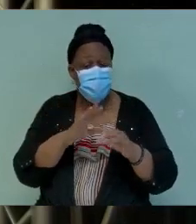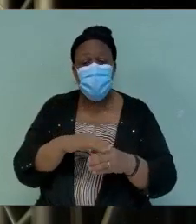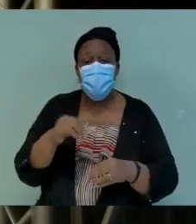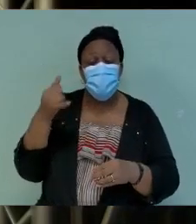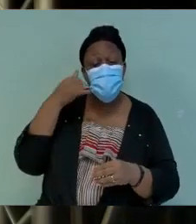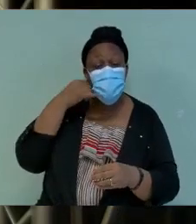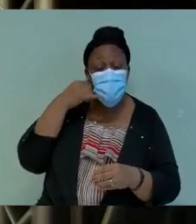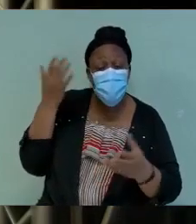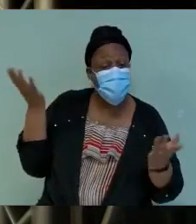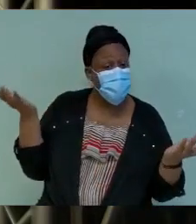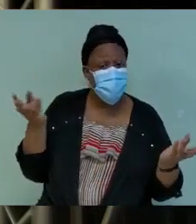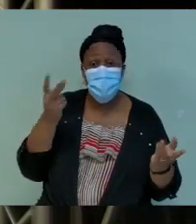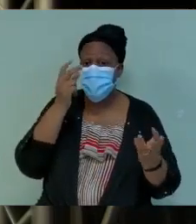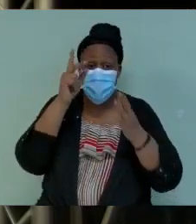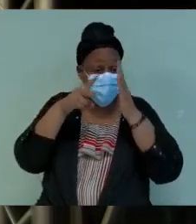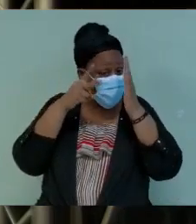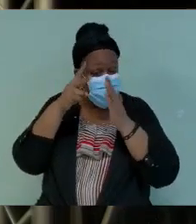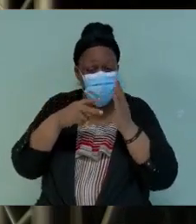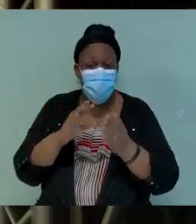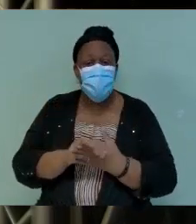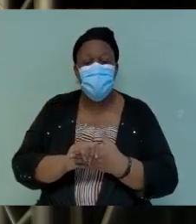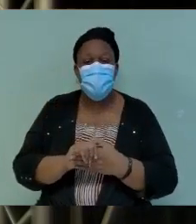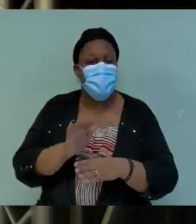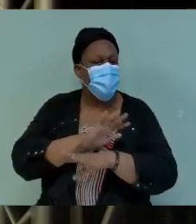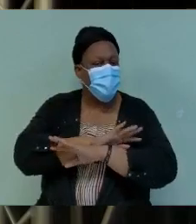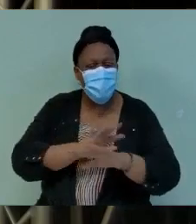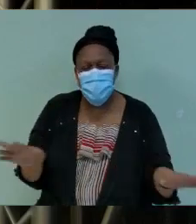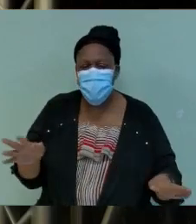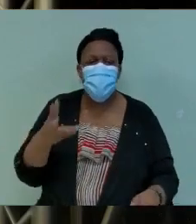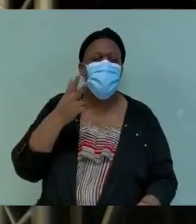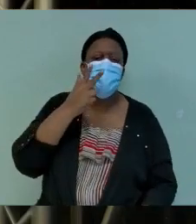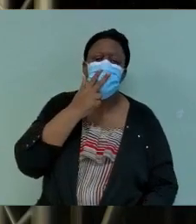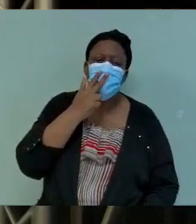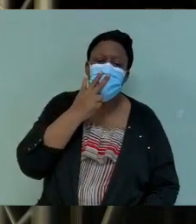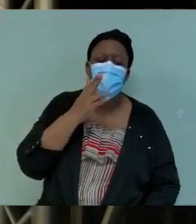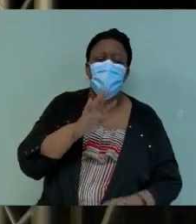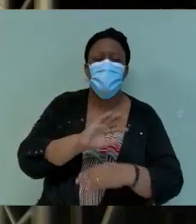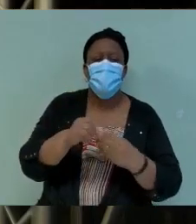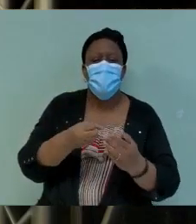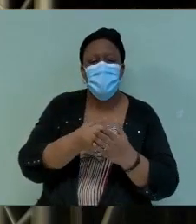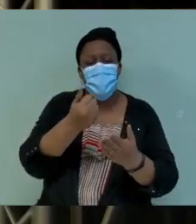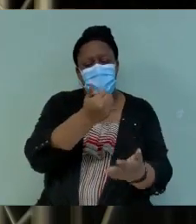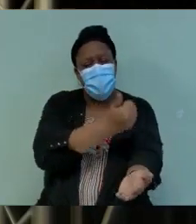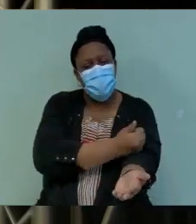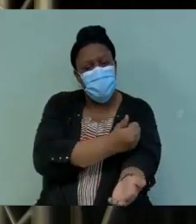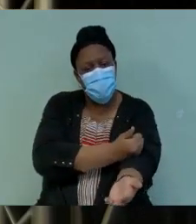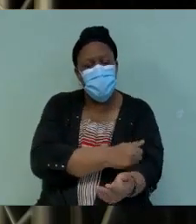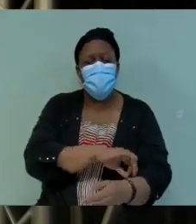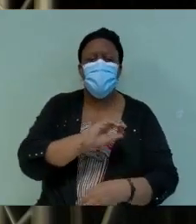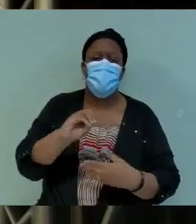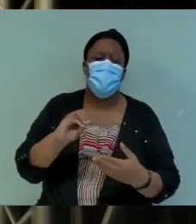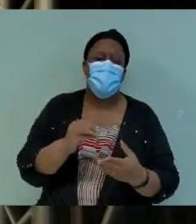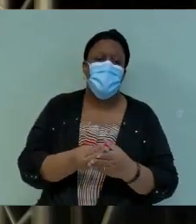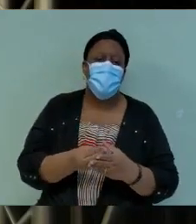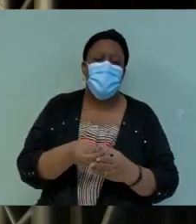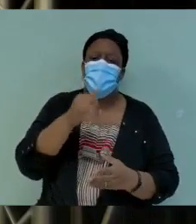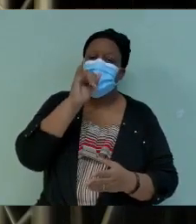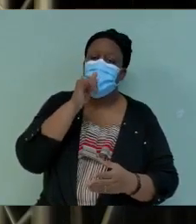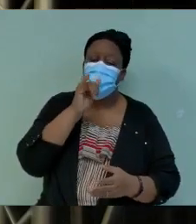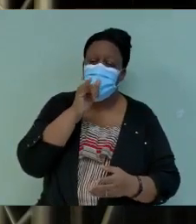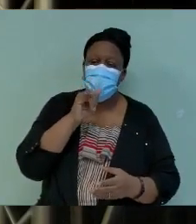friends. Don't use alcohol or drugs to deal with your emotions. If you feel